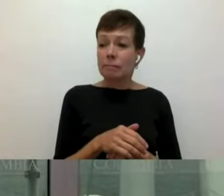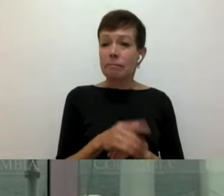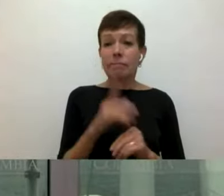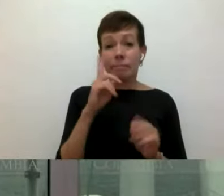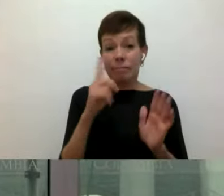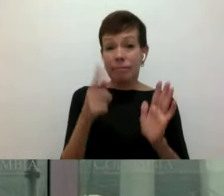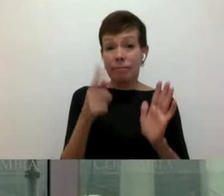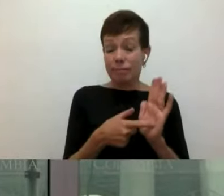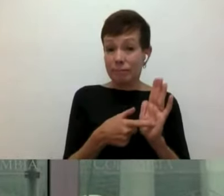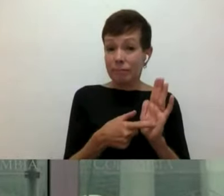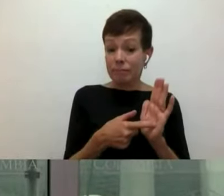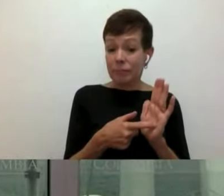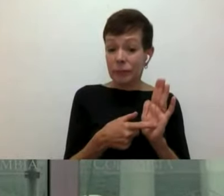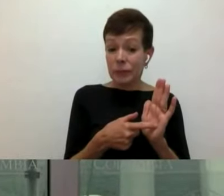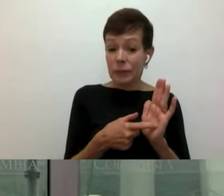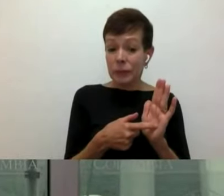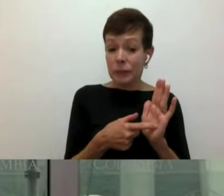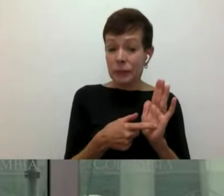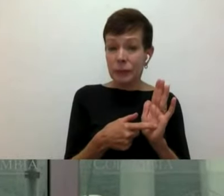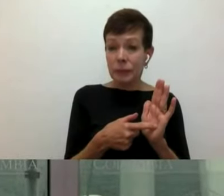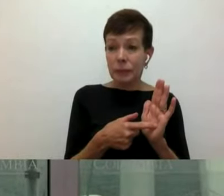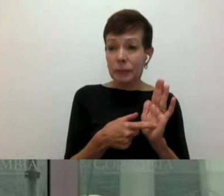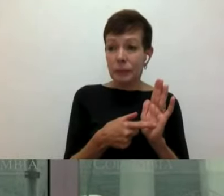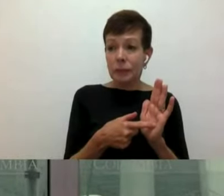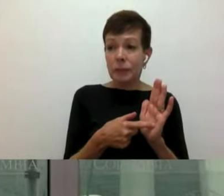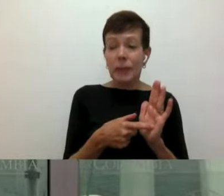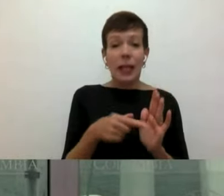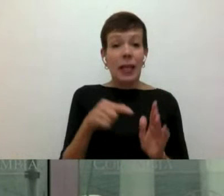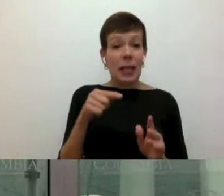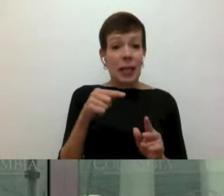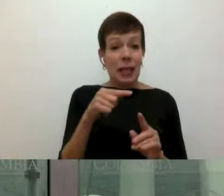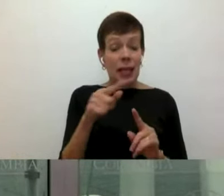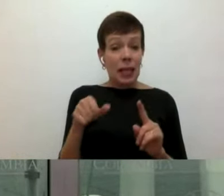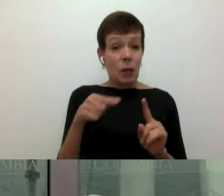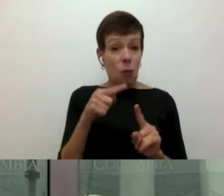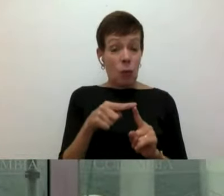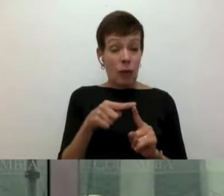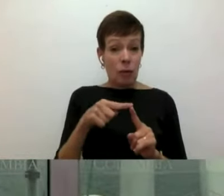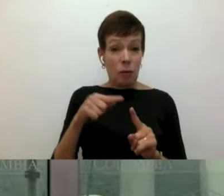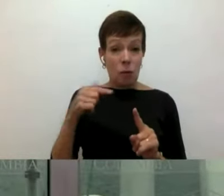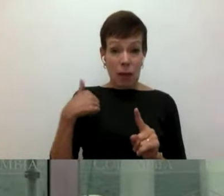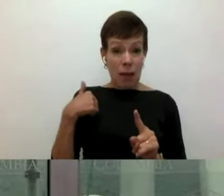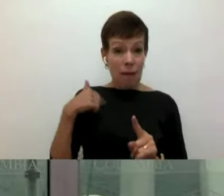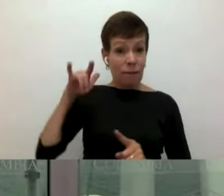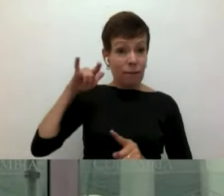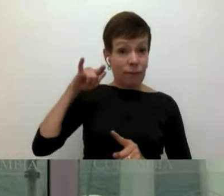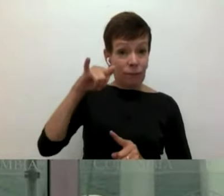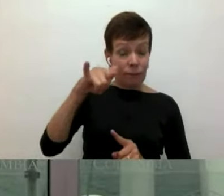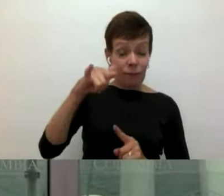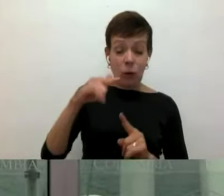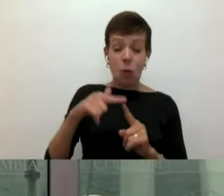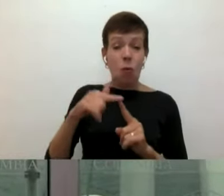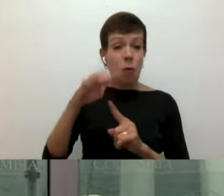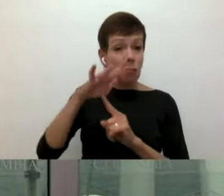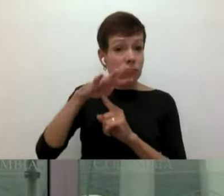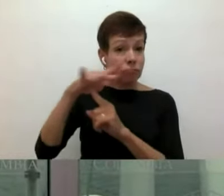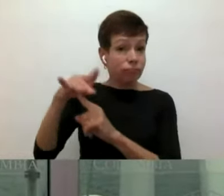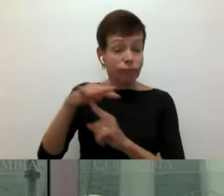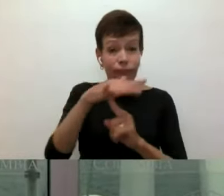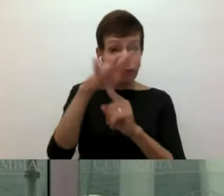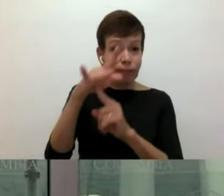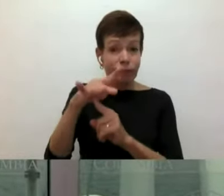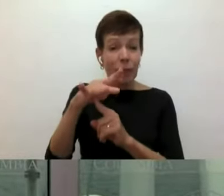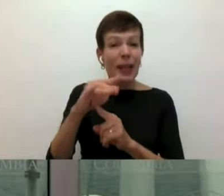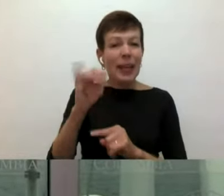implement in those areas. For example, the BC Wildfire Service cannot use a direct aircraft attack